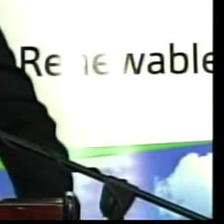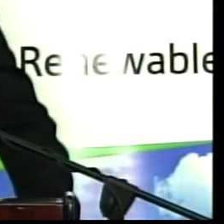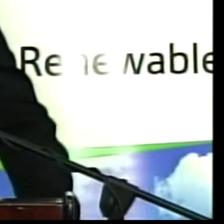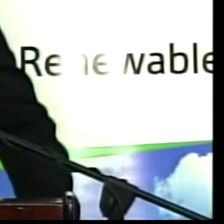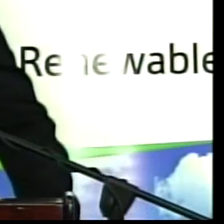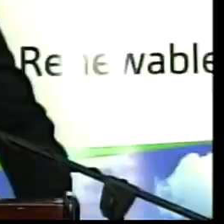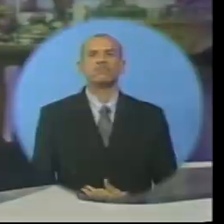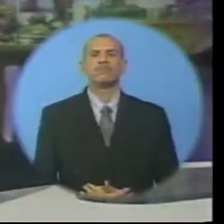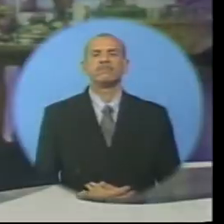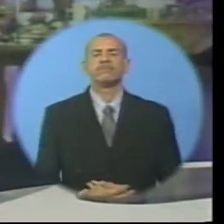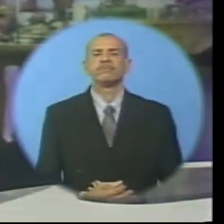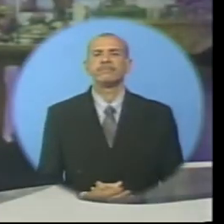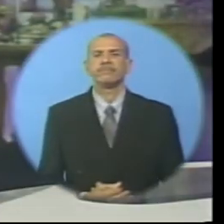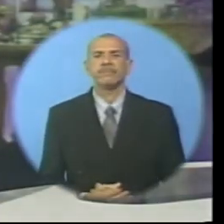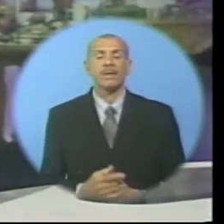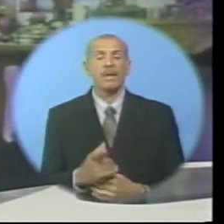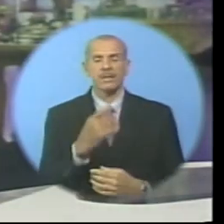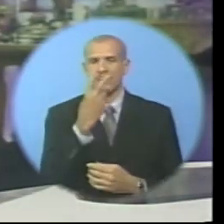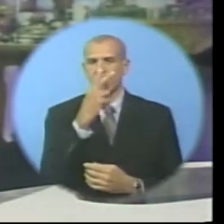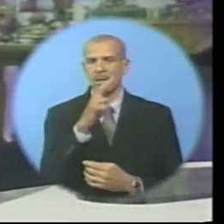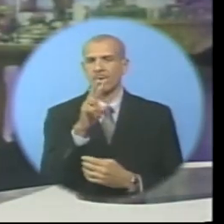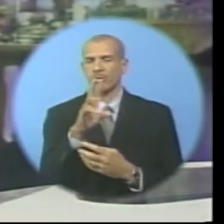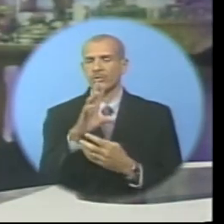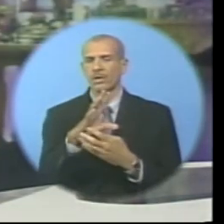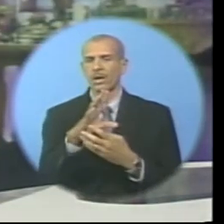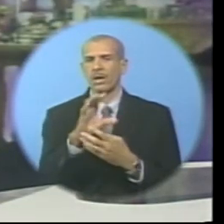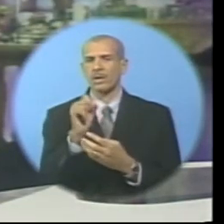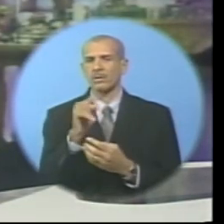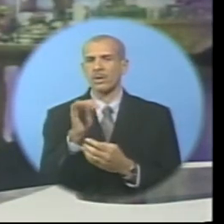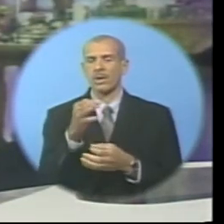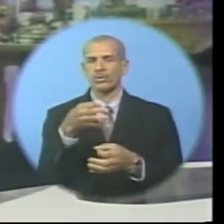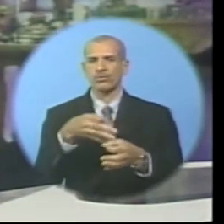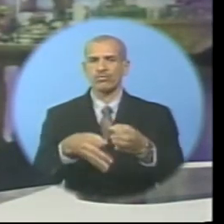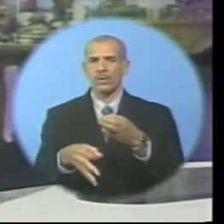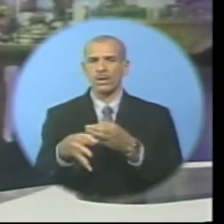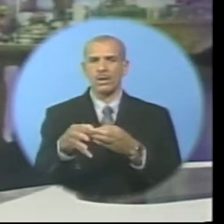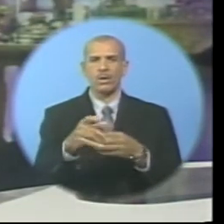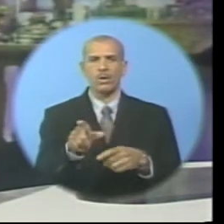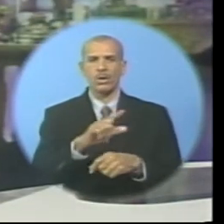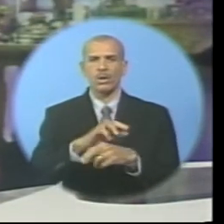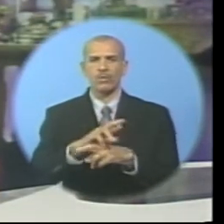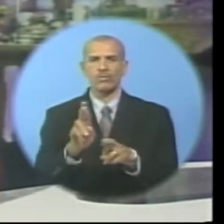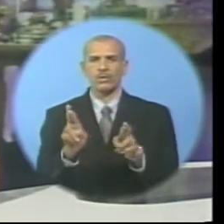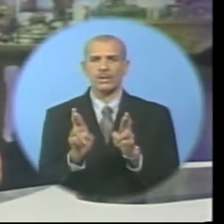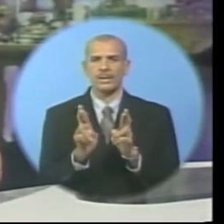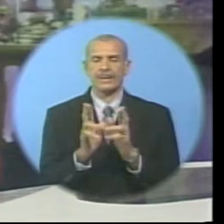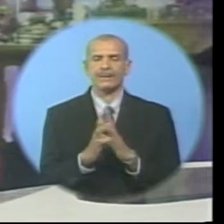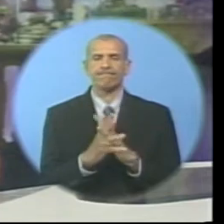resources. And here's a look at how the stocks traded locally and regionally today.